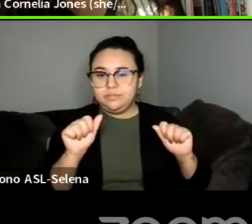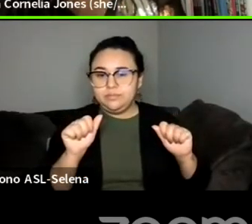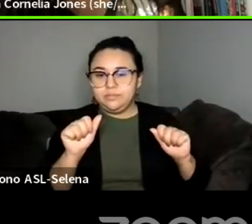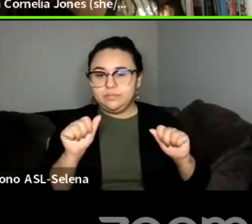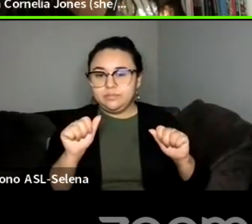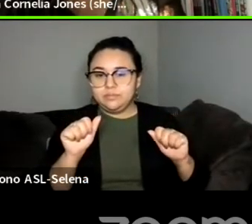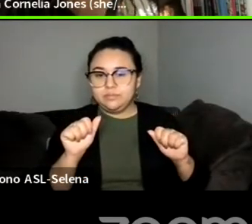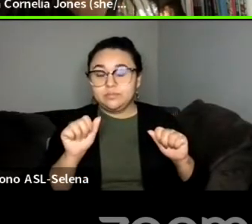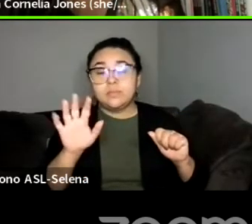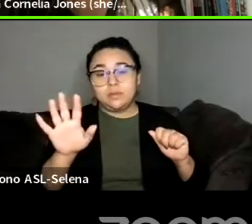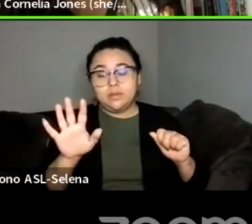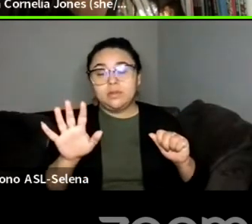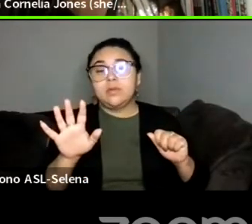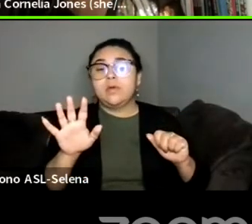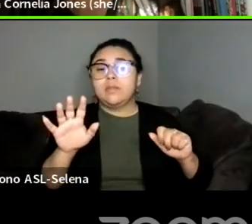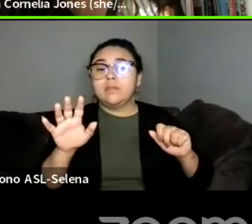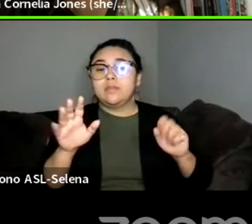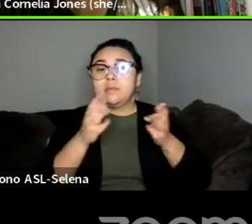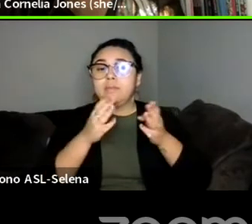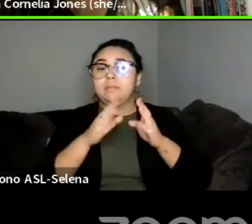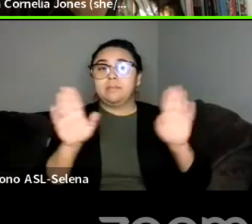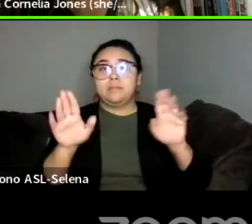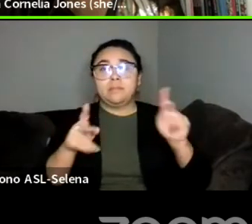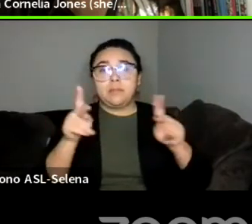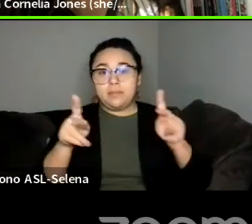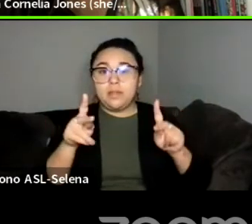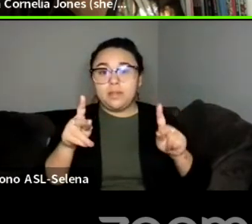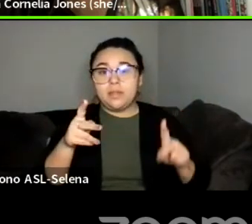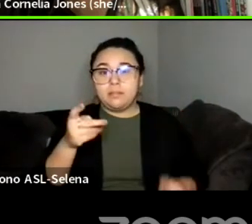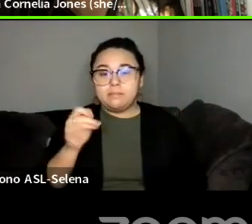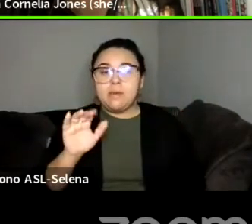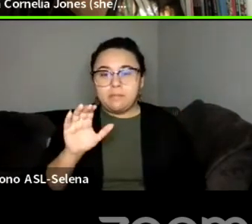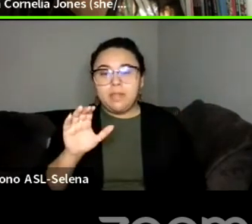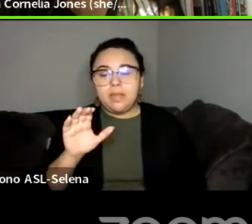the public has always been supportive of